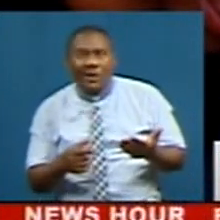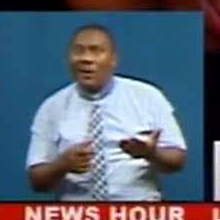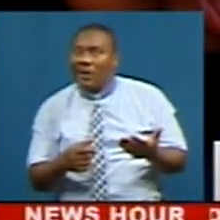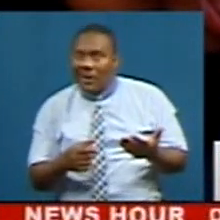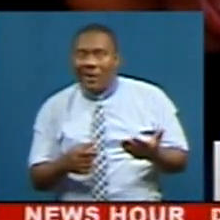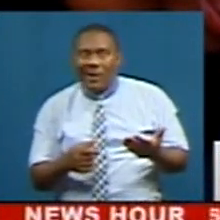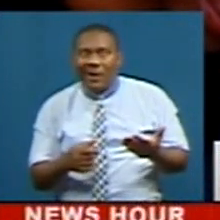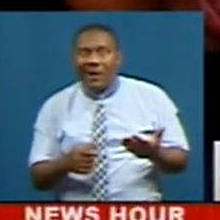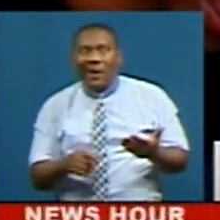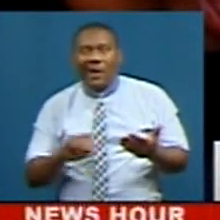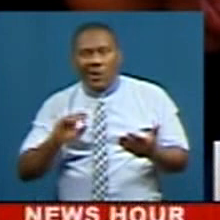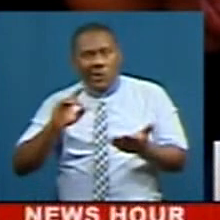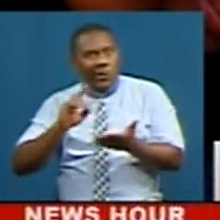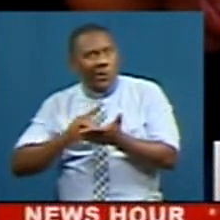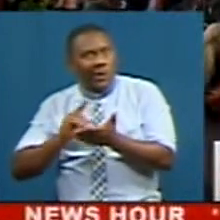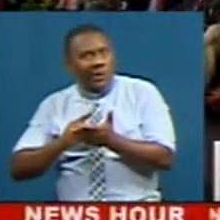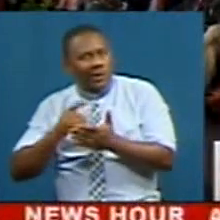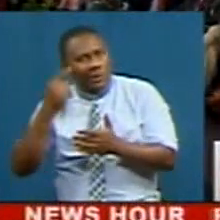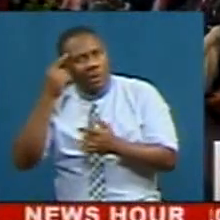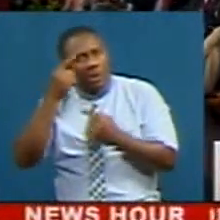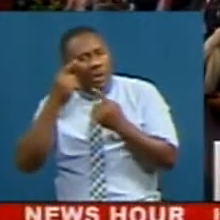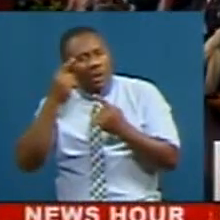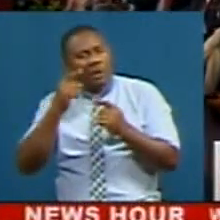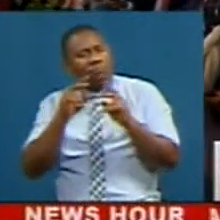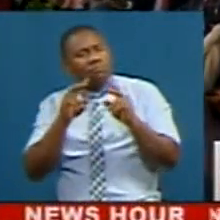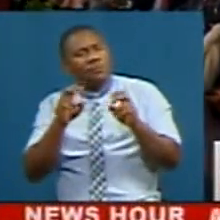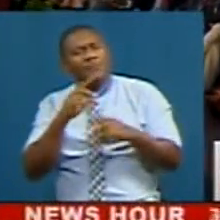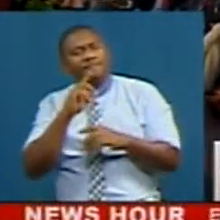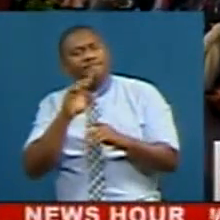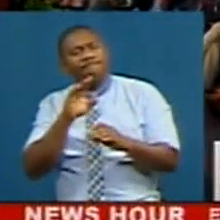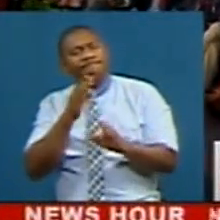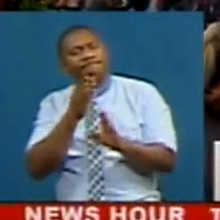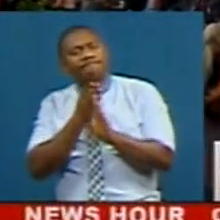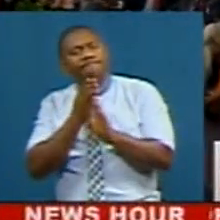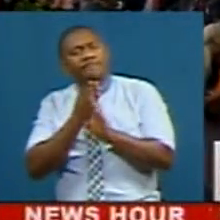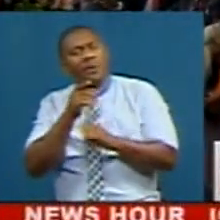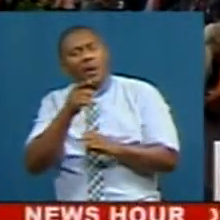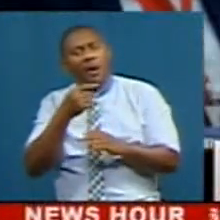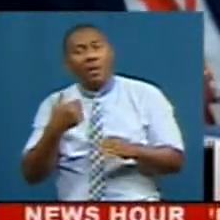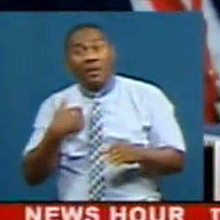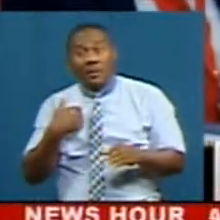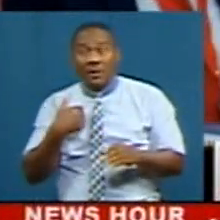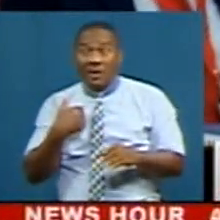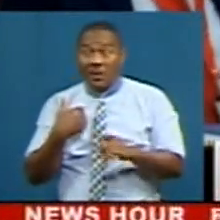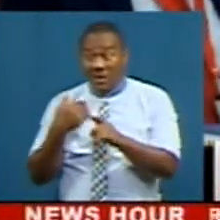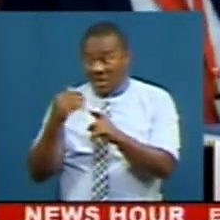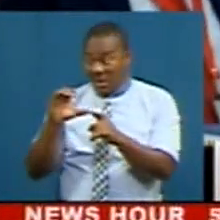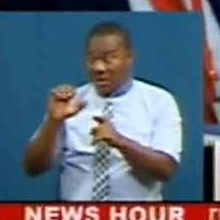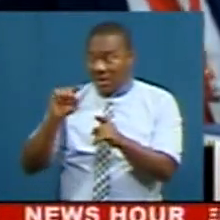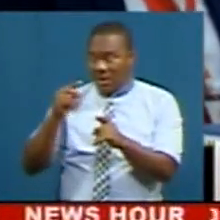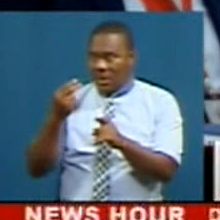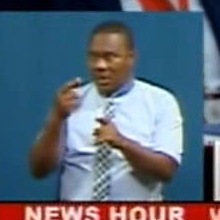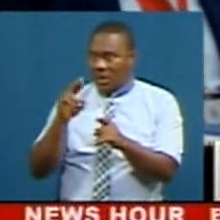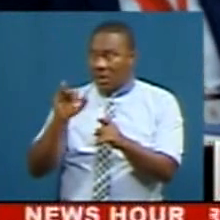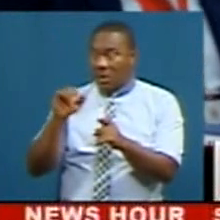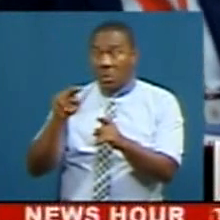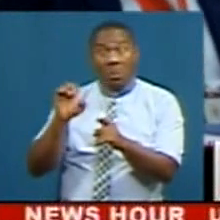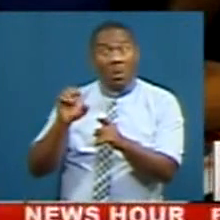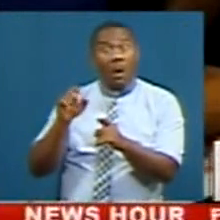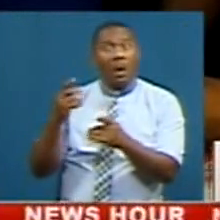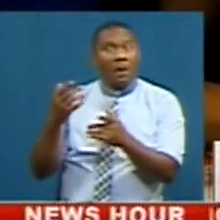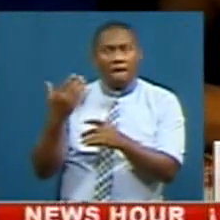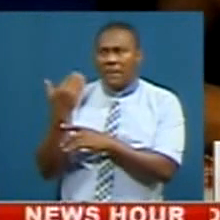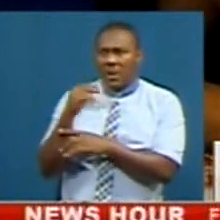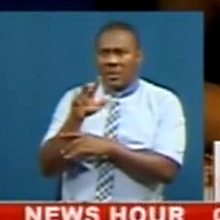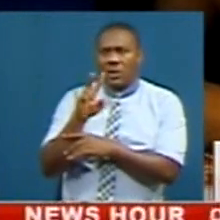that there's a possibility of endometriosis. Catherine Berko has survived the severe stage of endometriosis for the